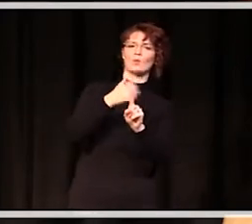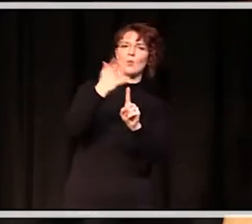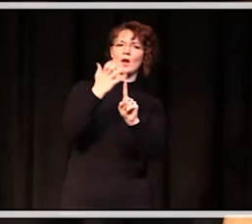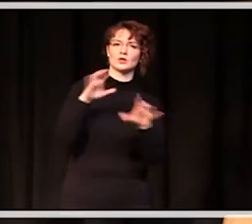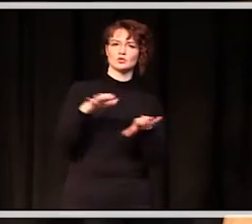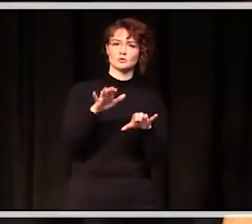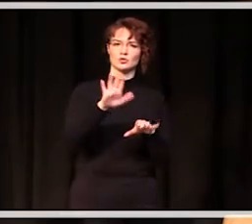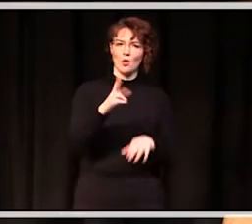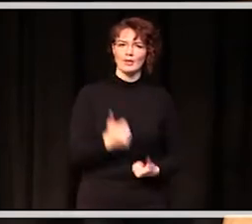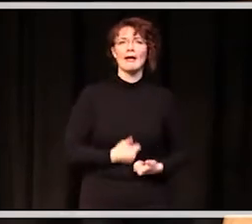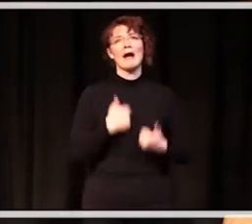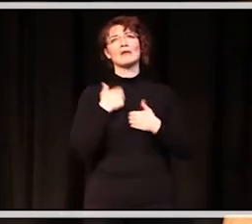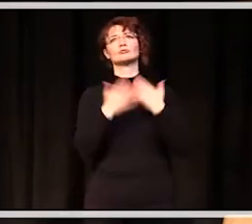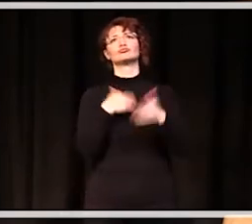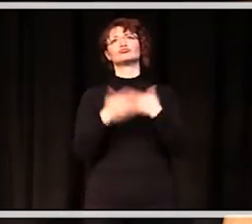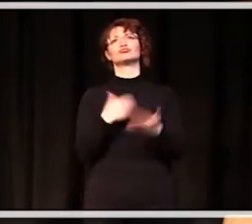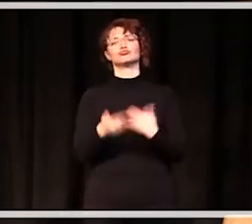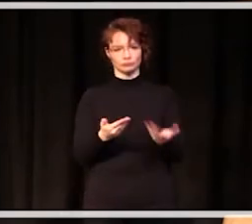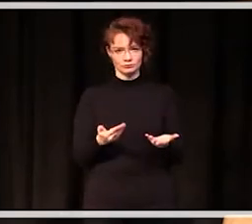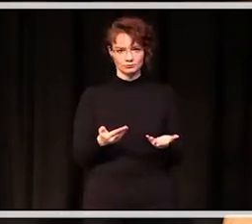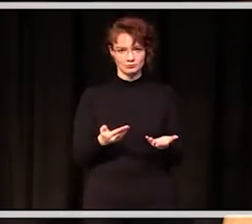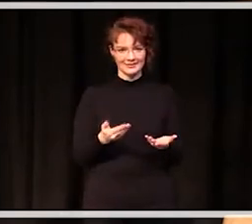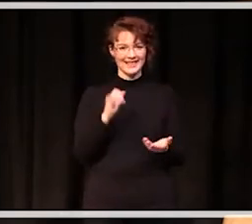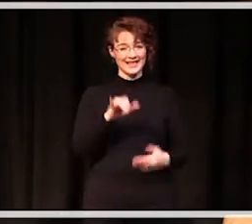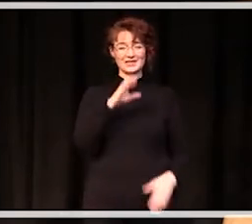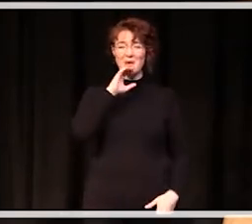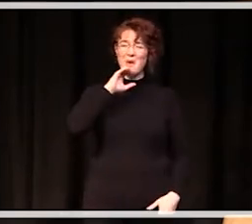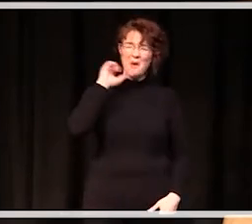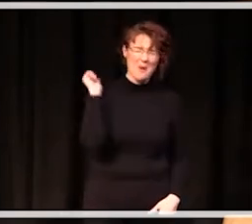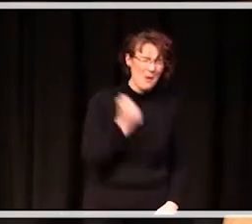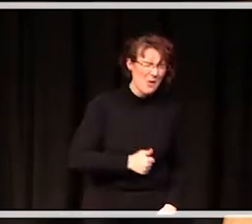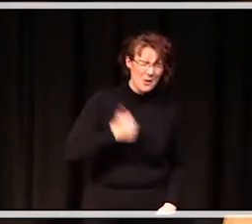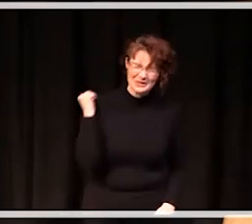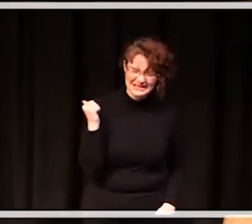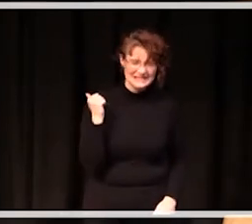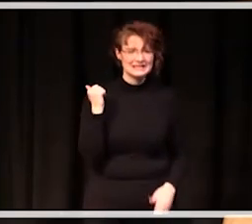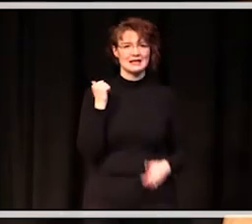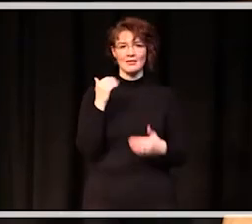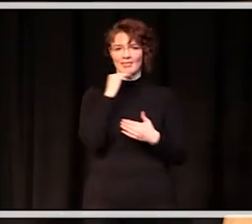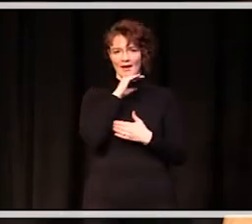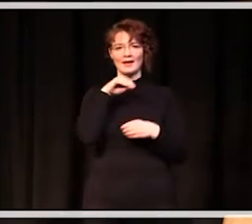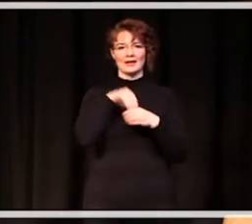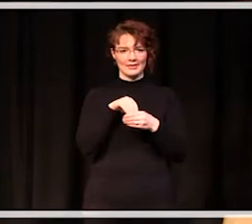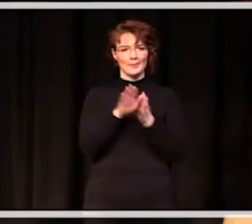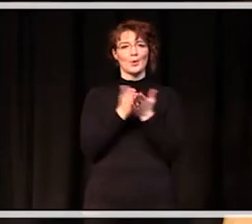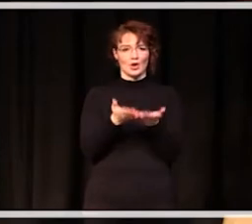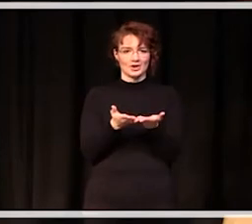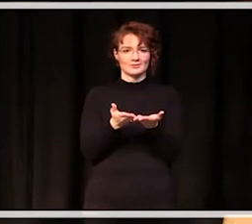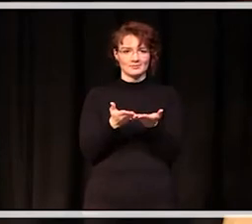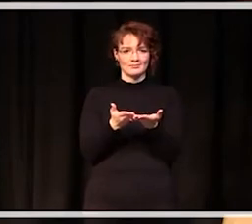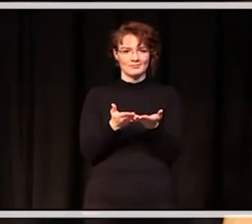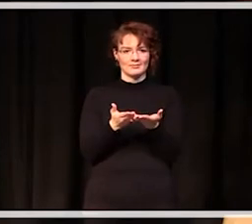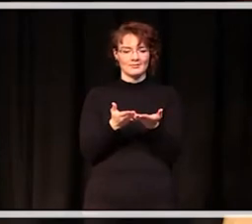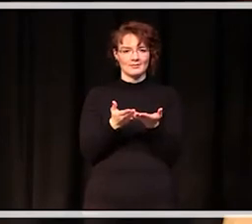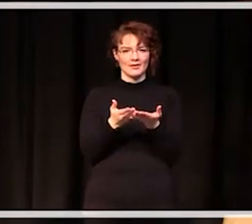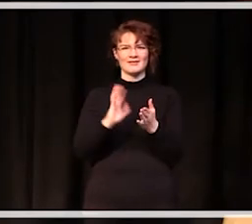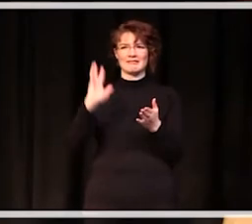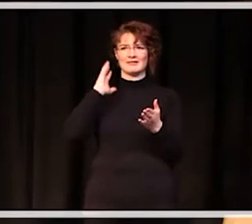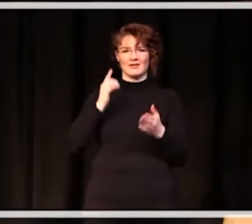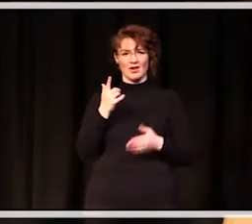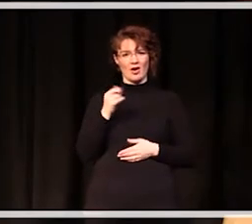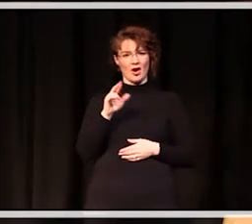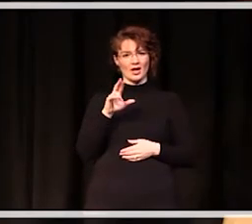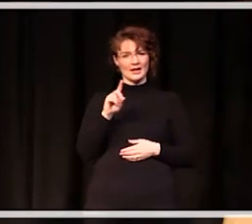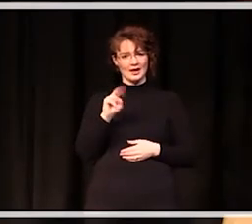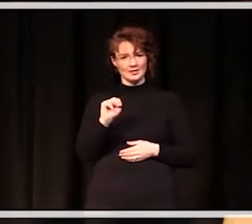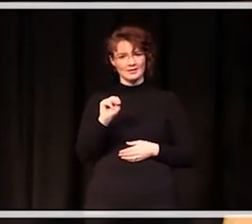life. Friends, this is the oldest lie in the book. This is the Garden of Eden. This